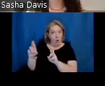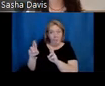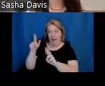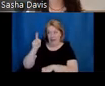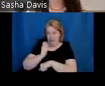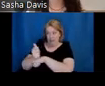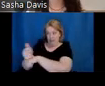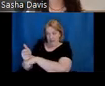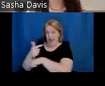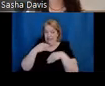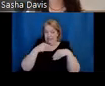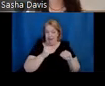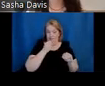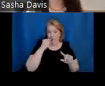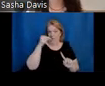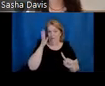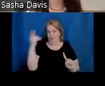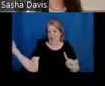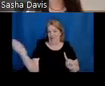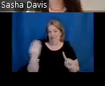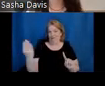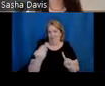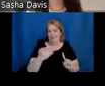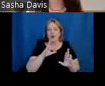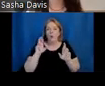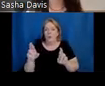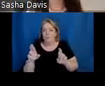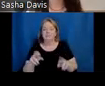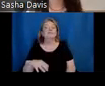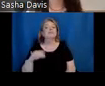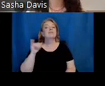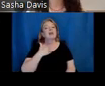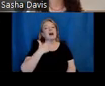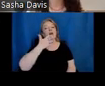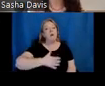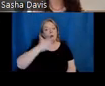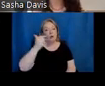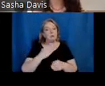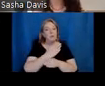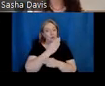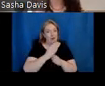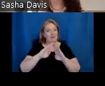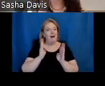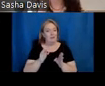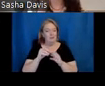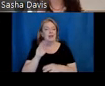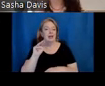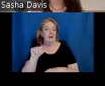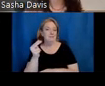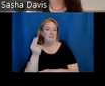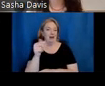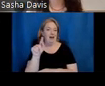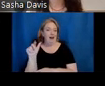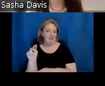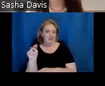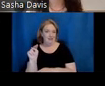base. Also nearby on Grove Street is the oldest wooden extant house in Manhattan, or check out